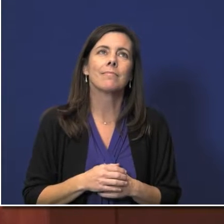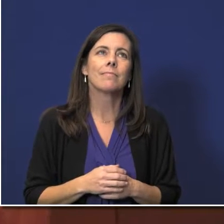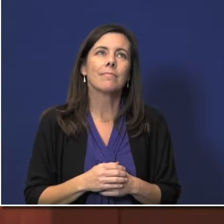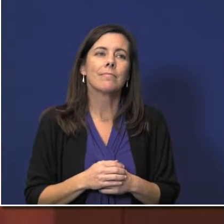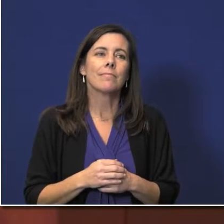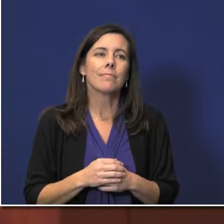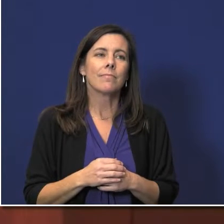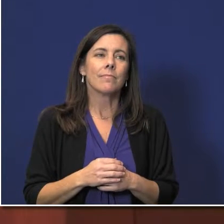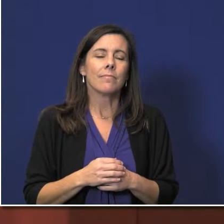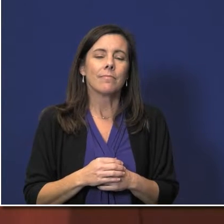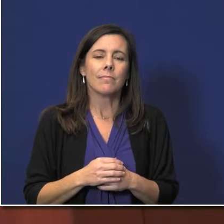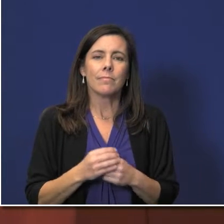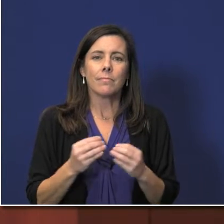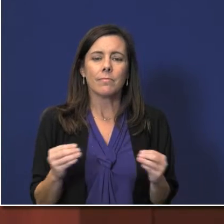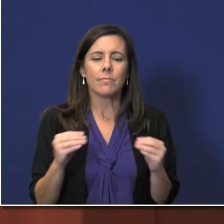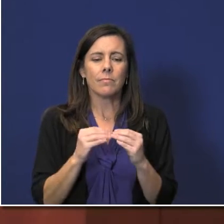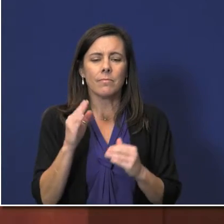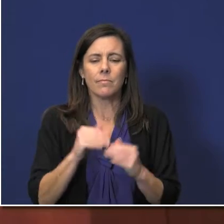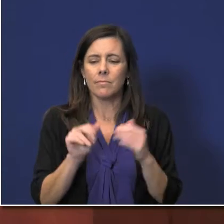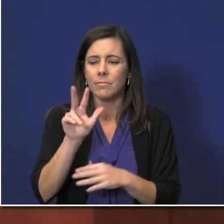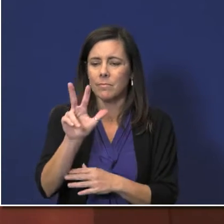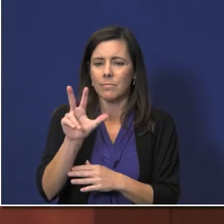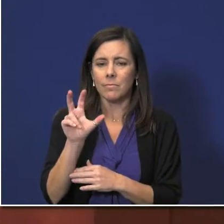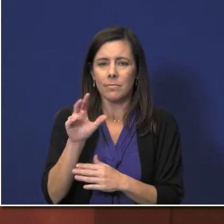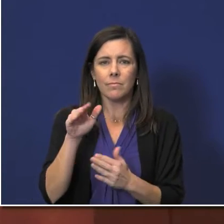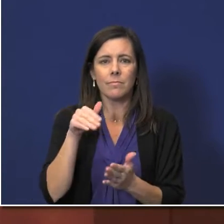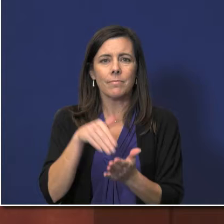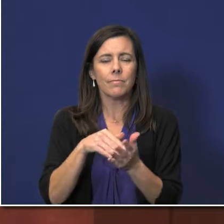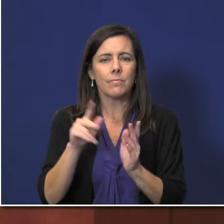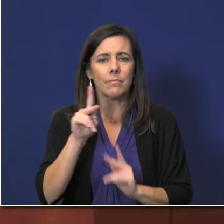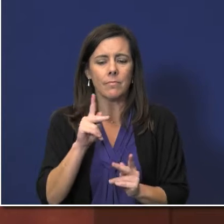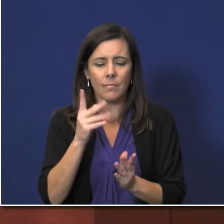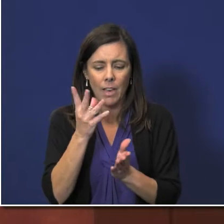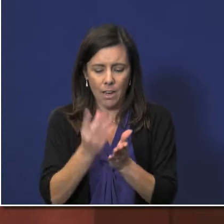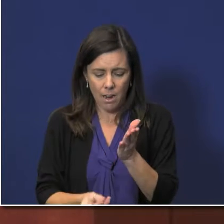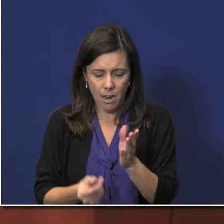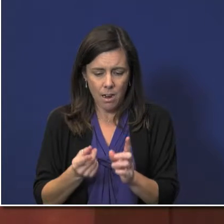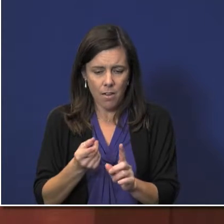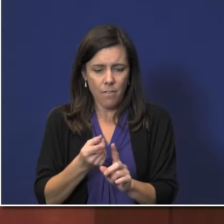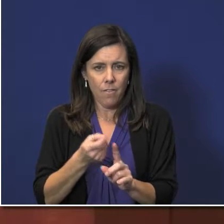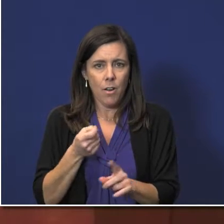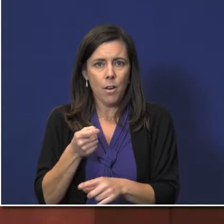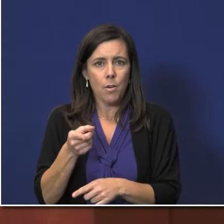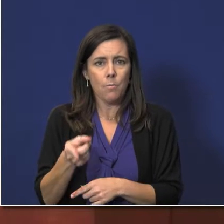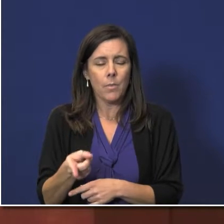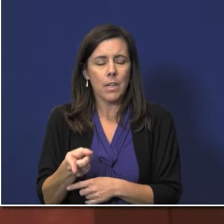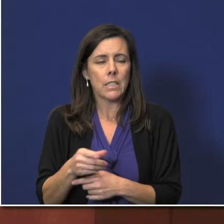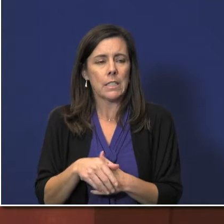There have been over 300,000 who've lost their lives to this